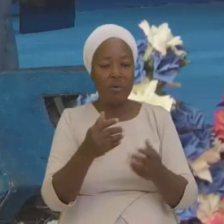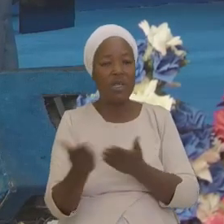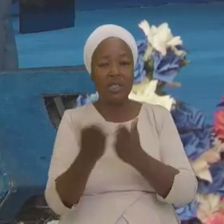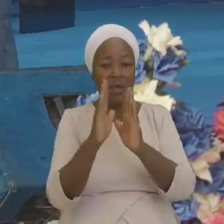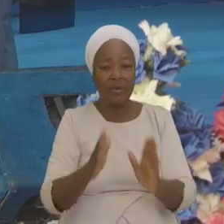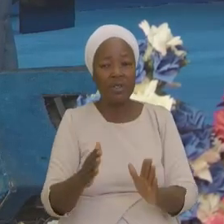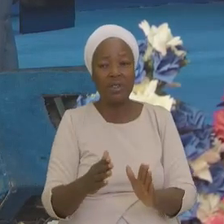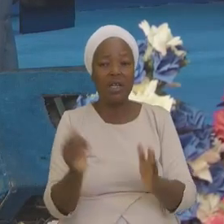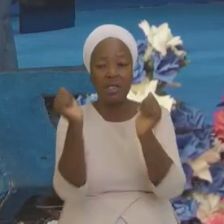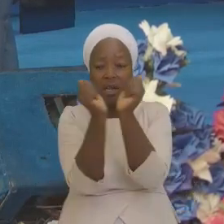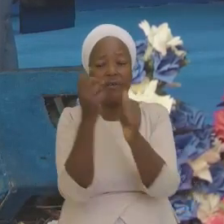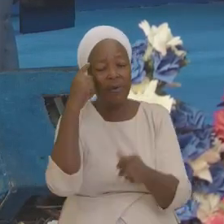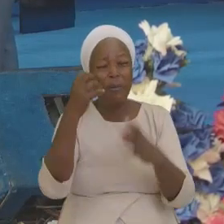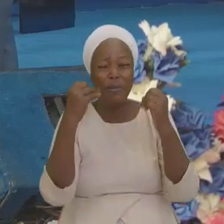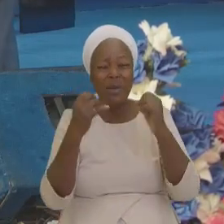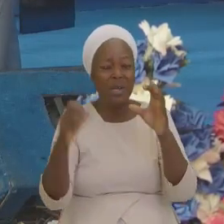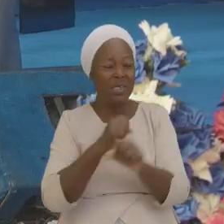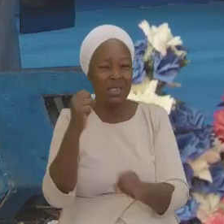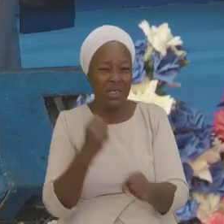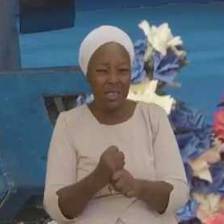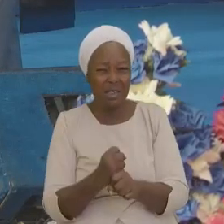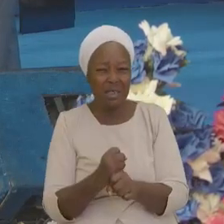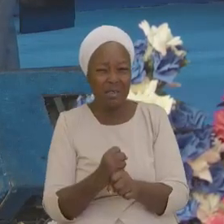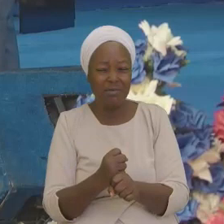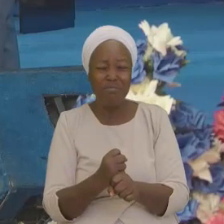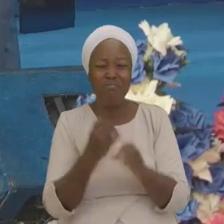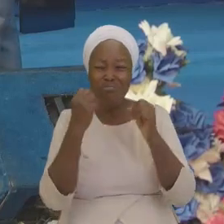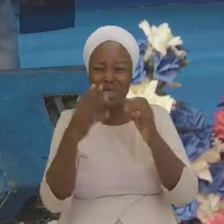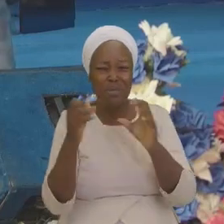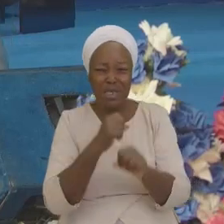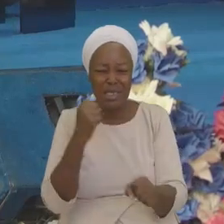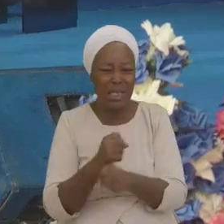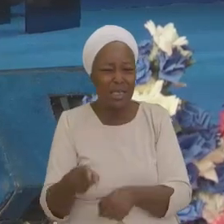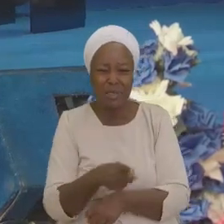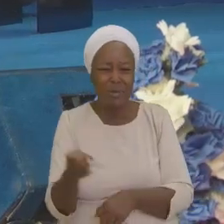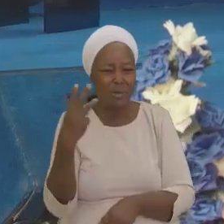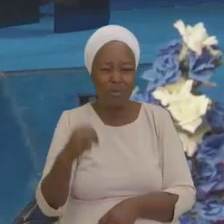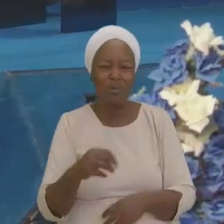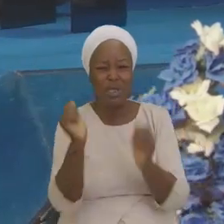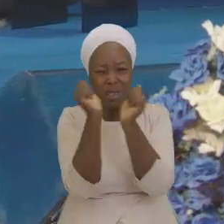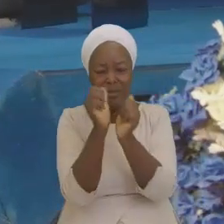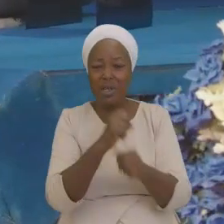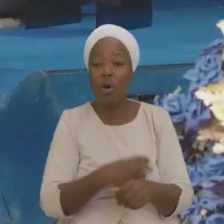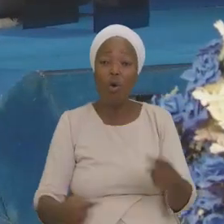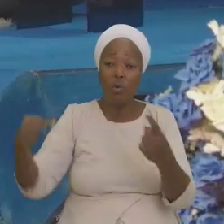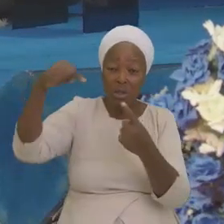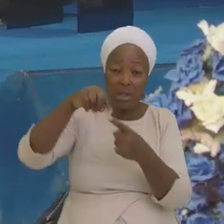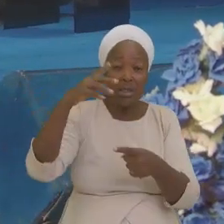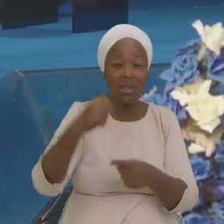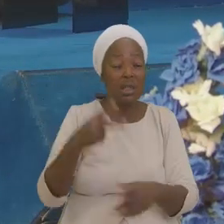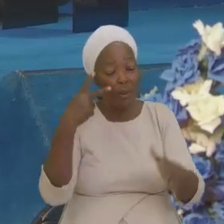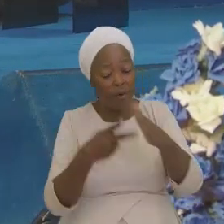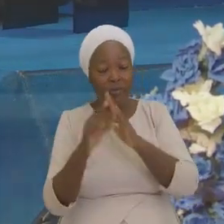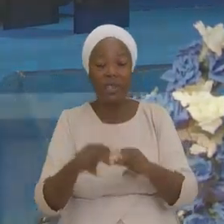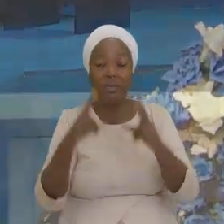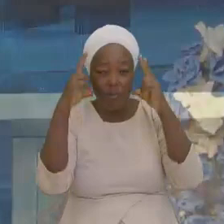years, for centuries, they were slaves until the prophet Moses came